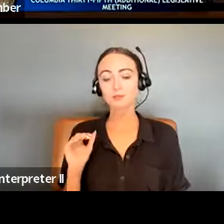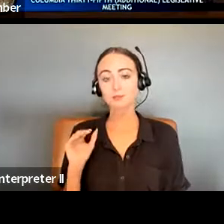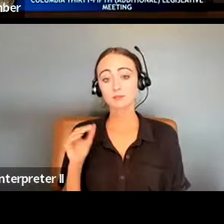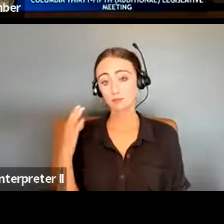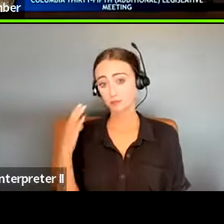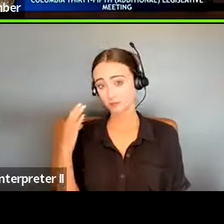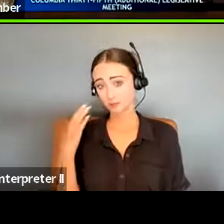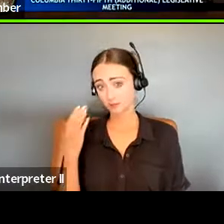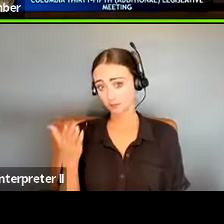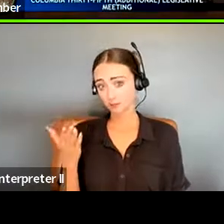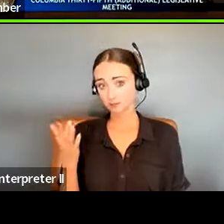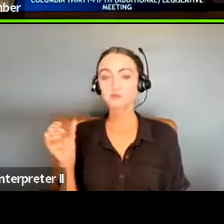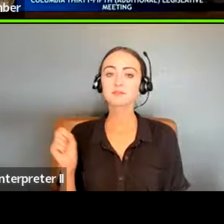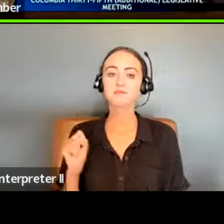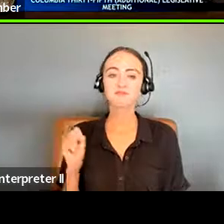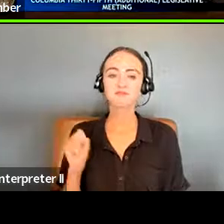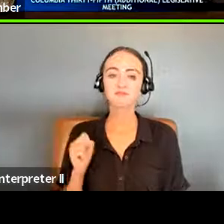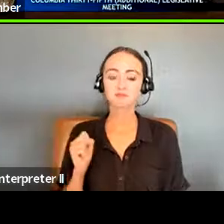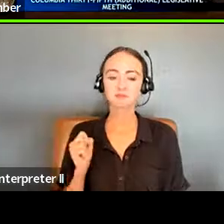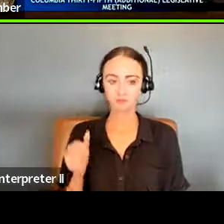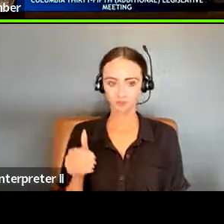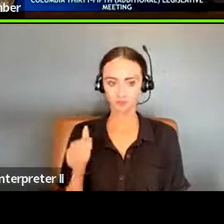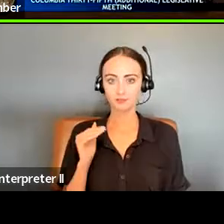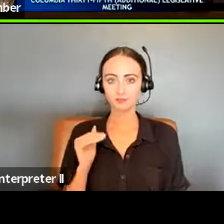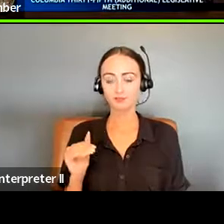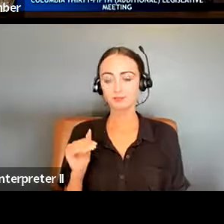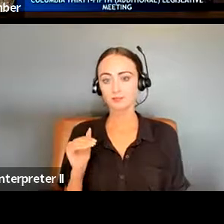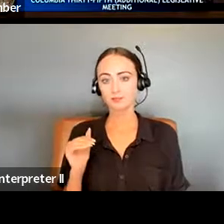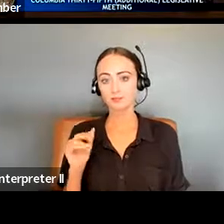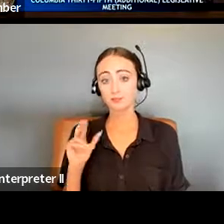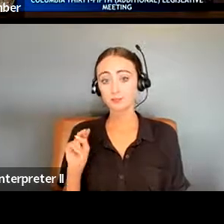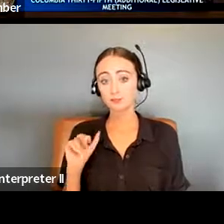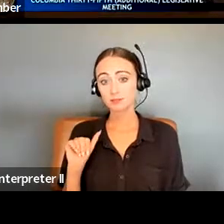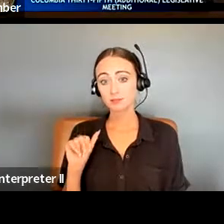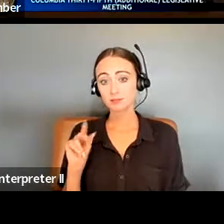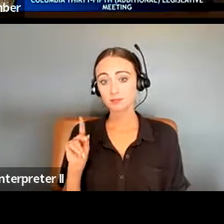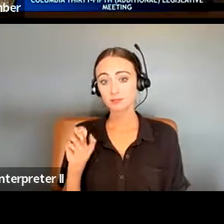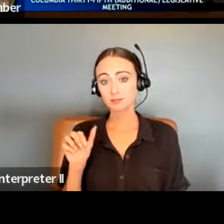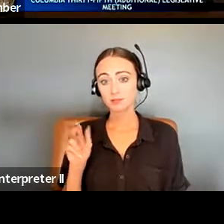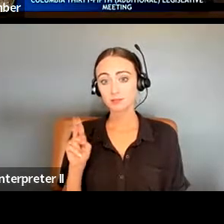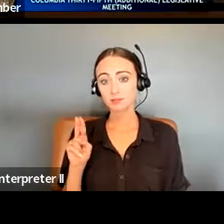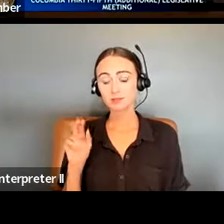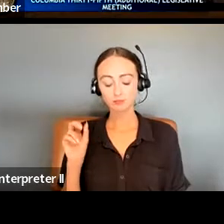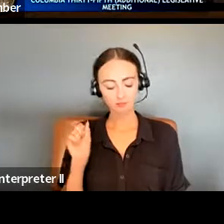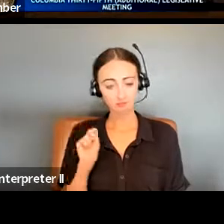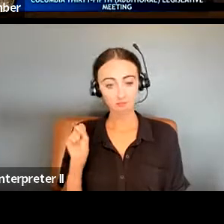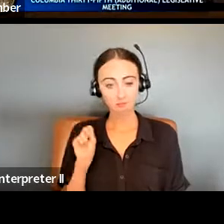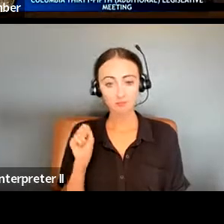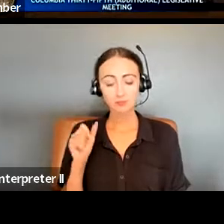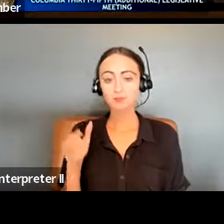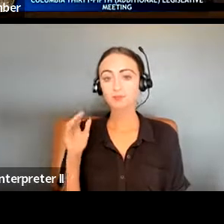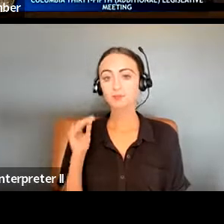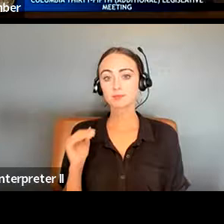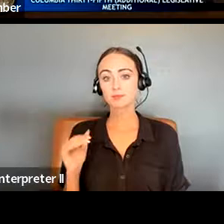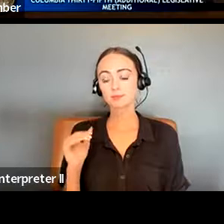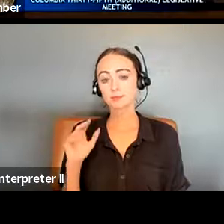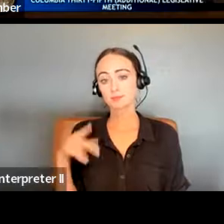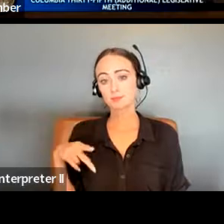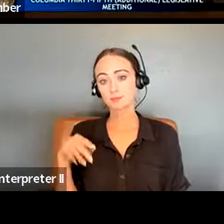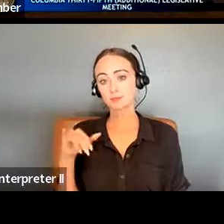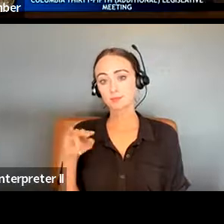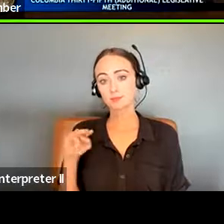Mendelson. Yes. Chairman Mendelson votes yes. Councilmember Nadeau. Yes. Councilmember Nadeau votes yes. Councilmember